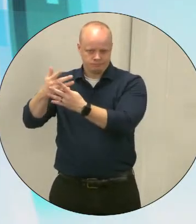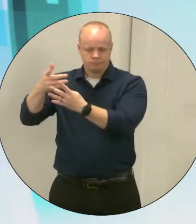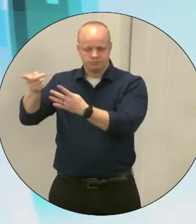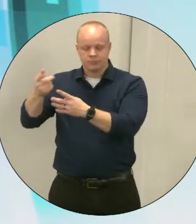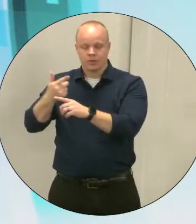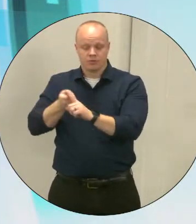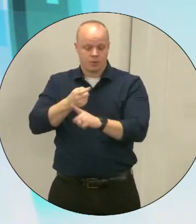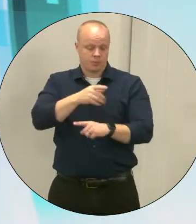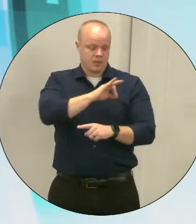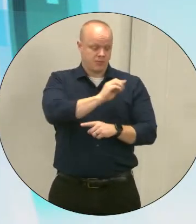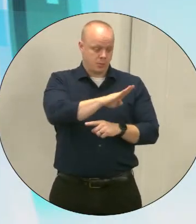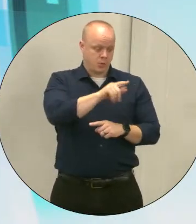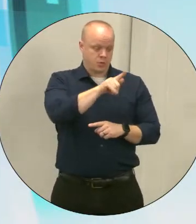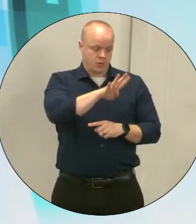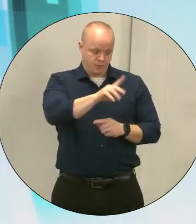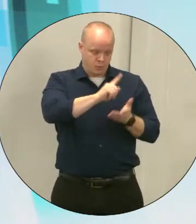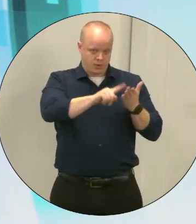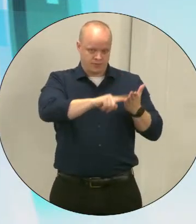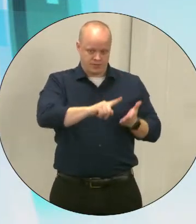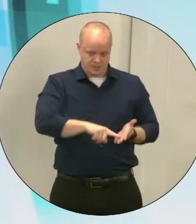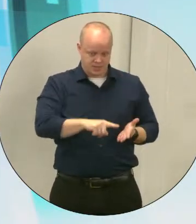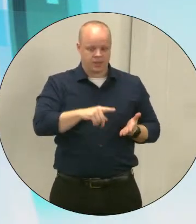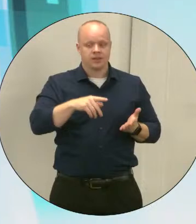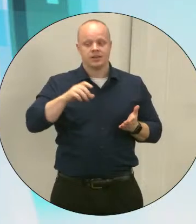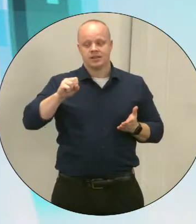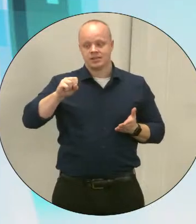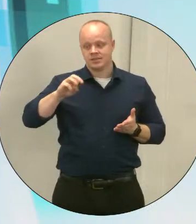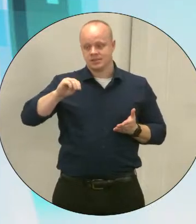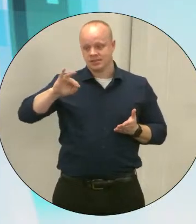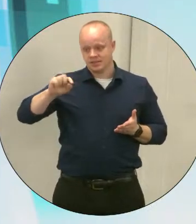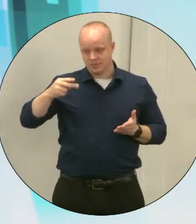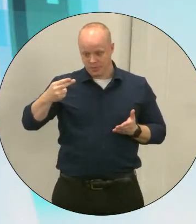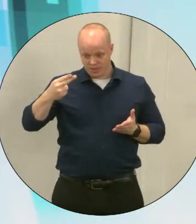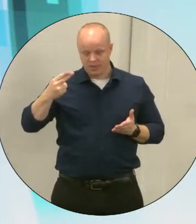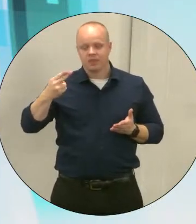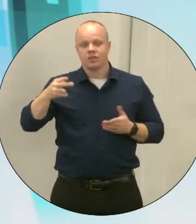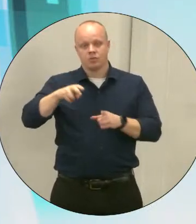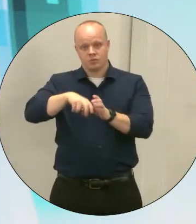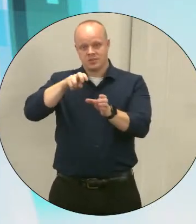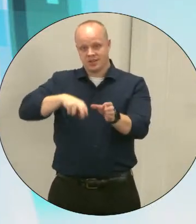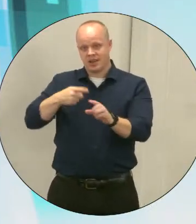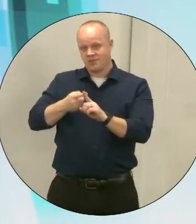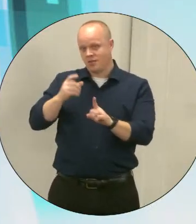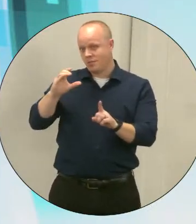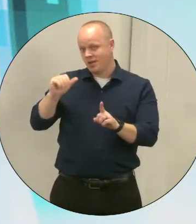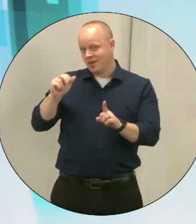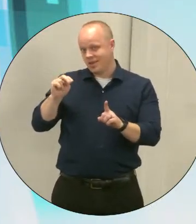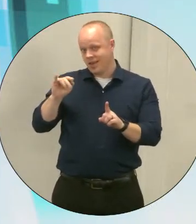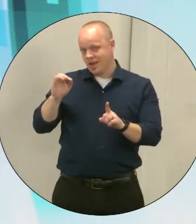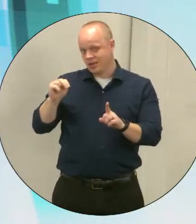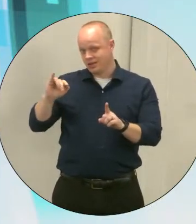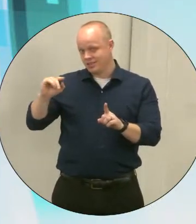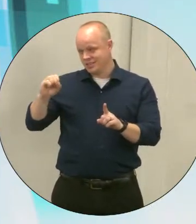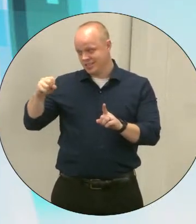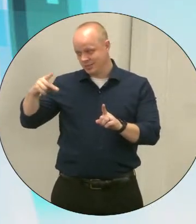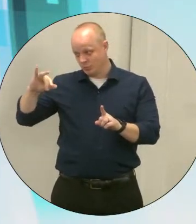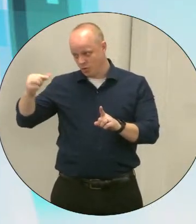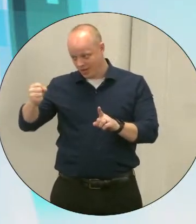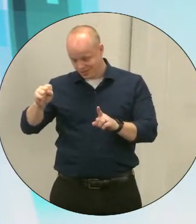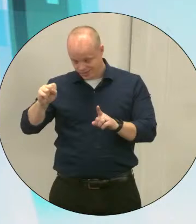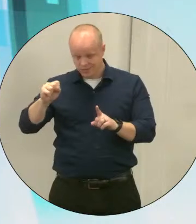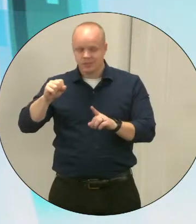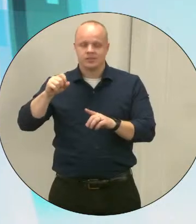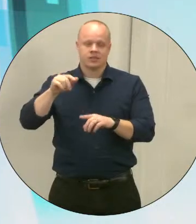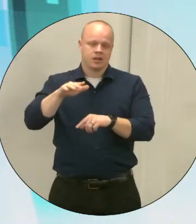from a February 24th investigation. Smith resigned from his post at Canyon Springs High School on March 3rd, according to a CCSD police